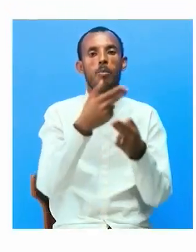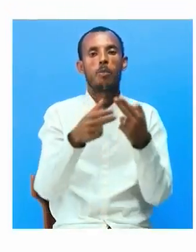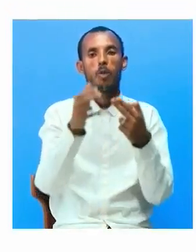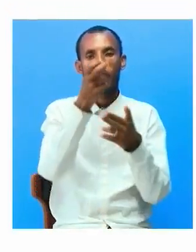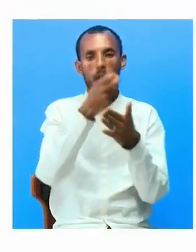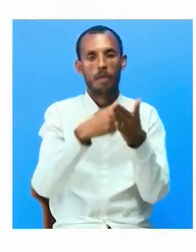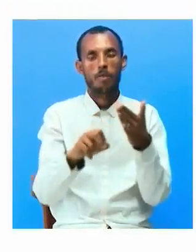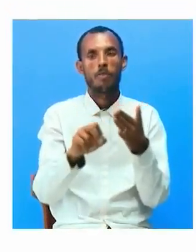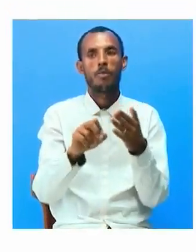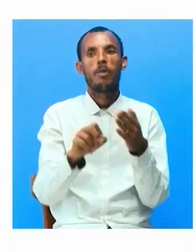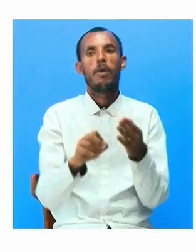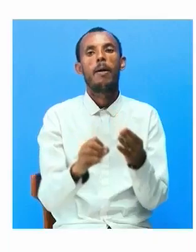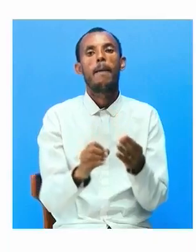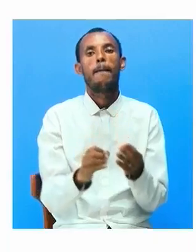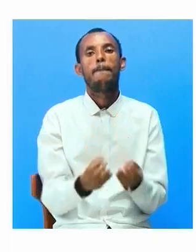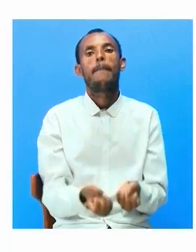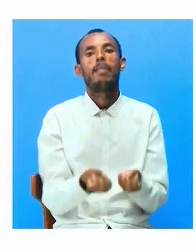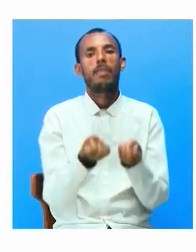multiple integers.